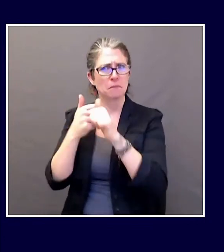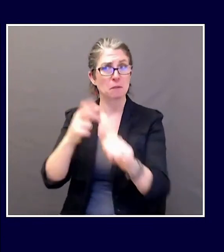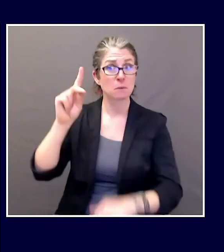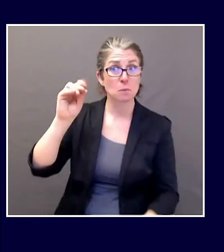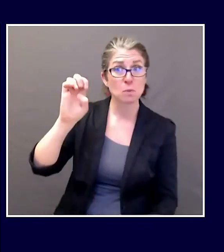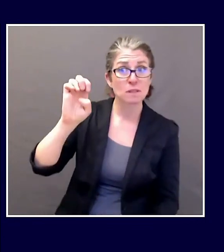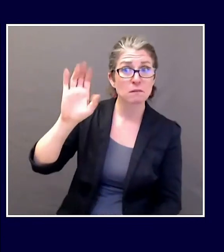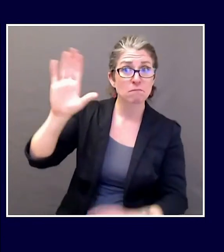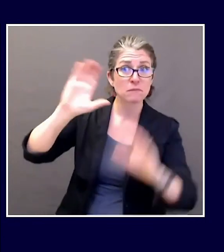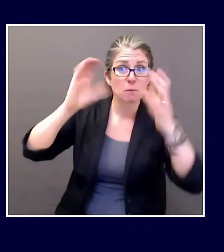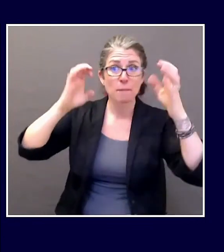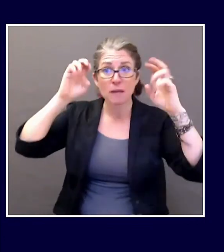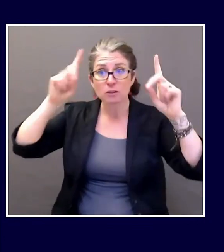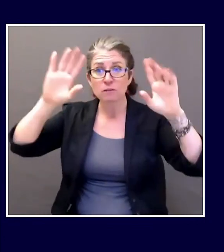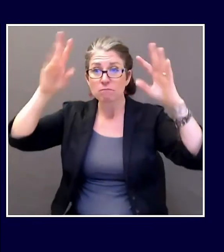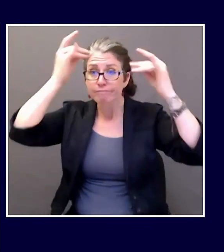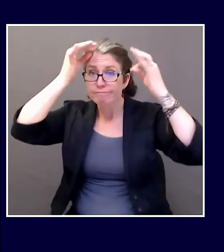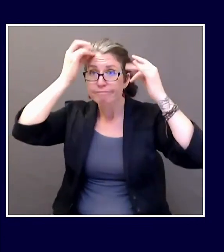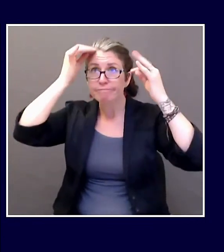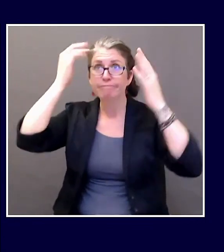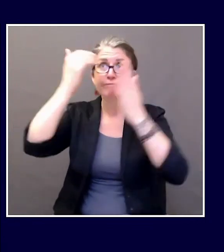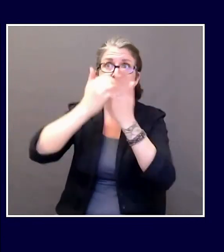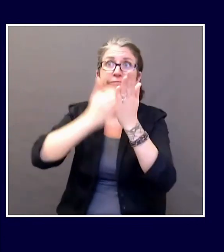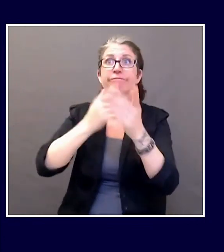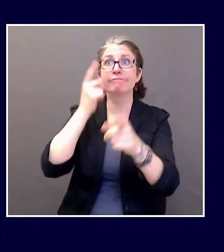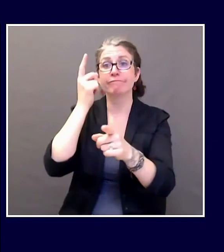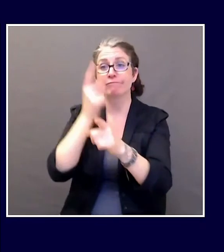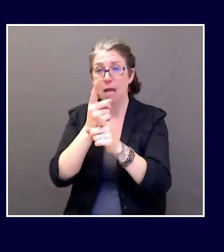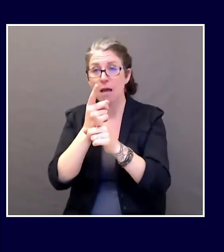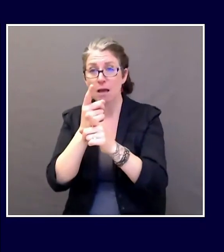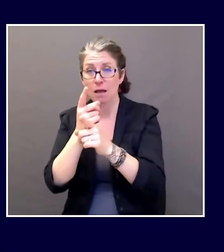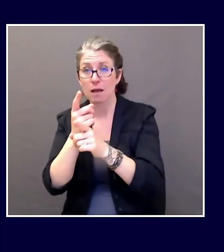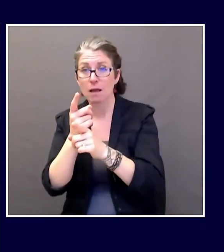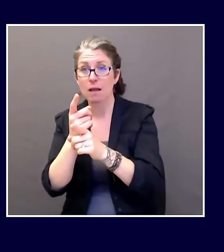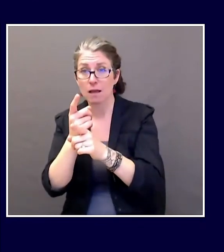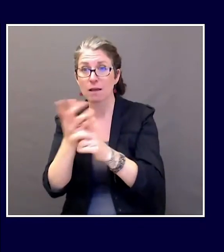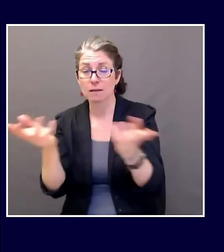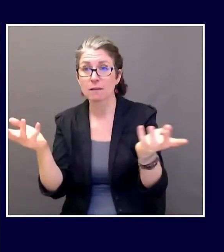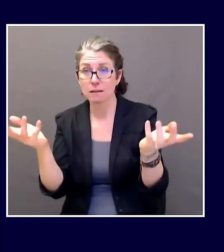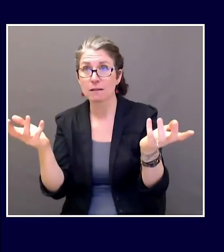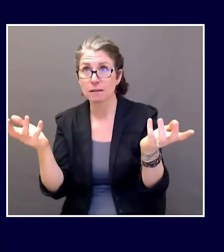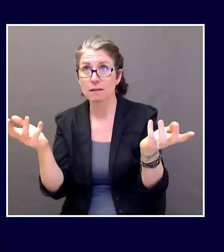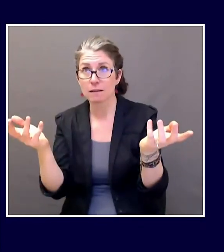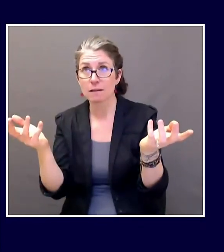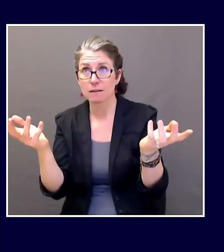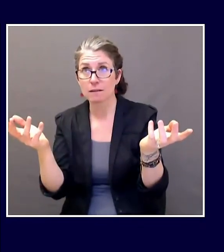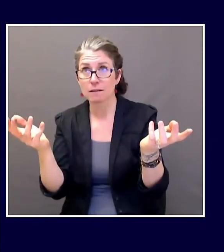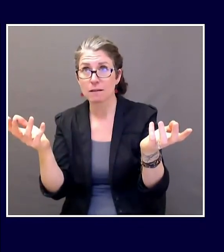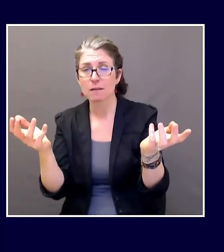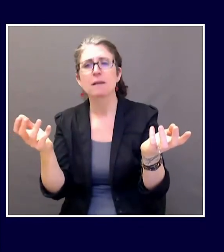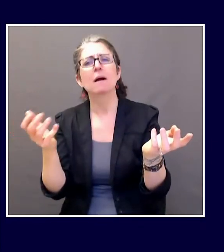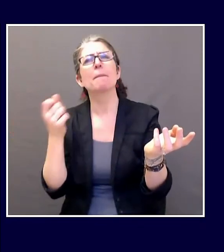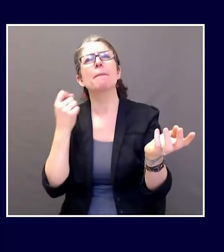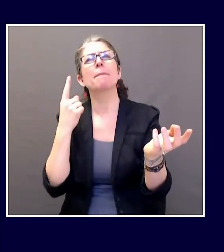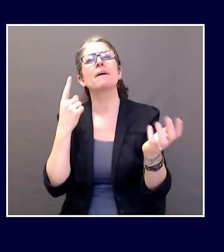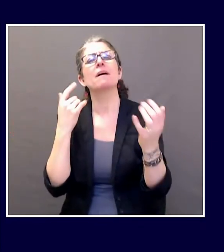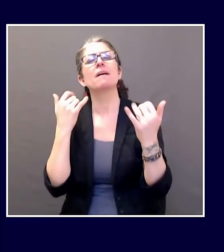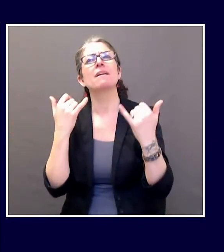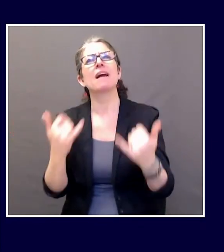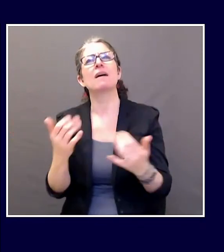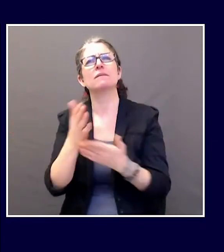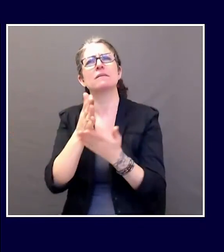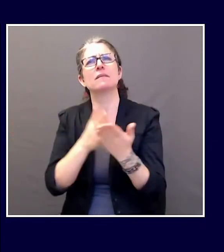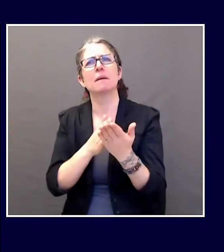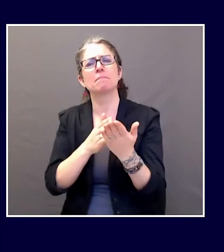the T's, dot all the I's. But, you know, with some schools offering, you know, 4 or 5 days in person and other